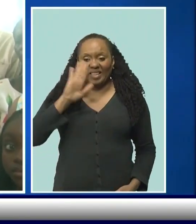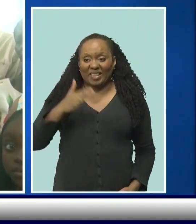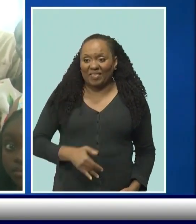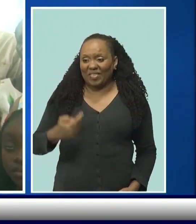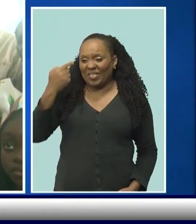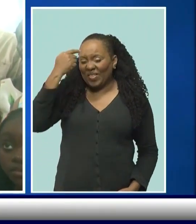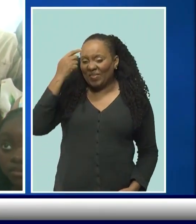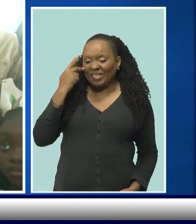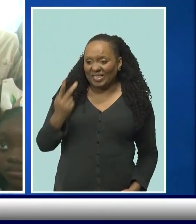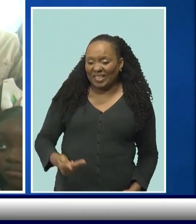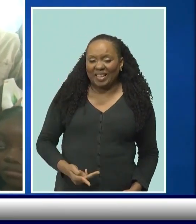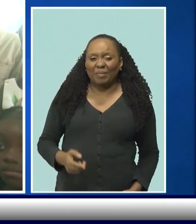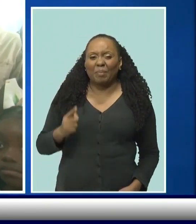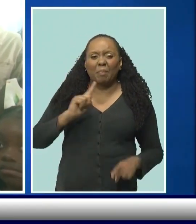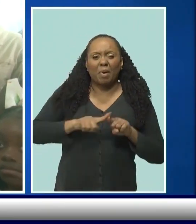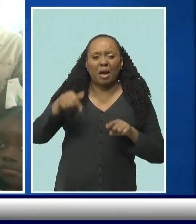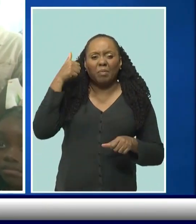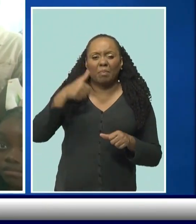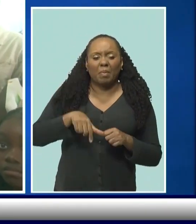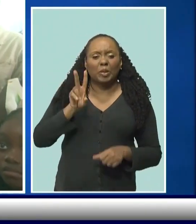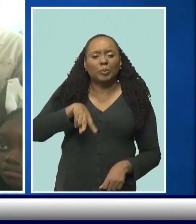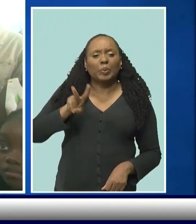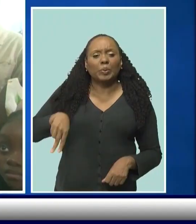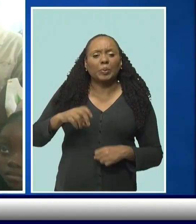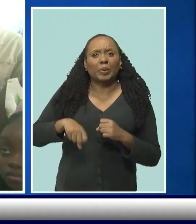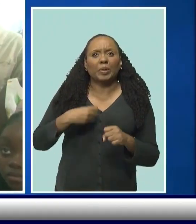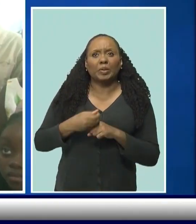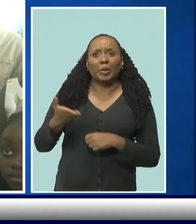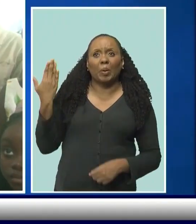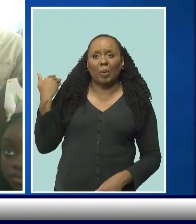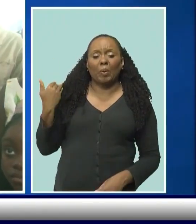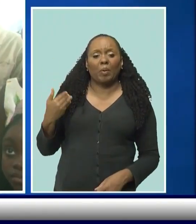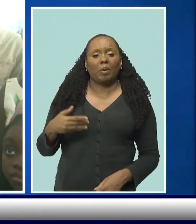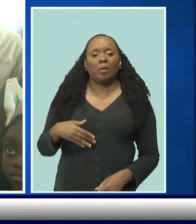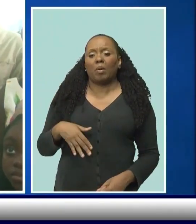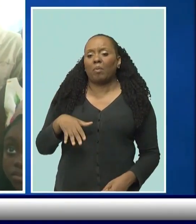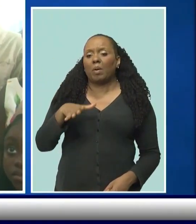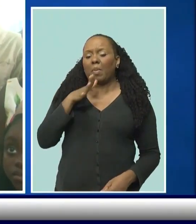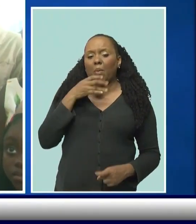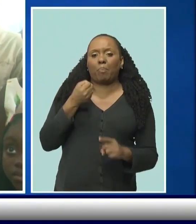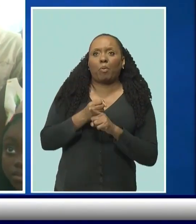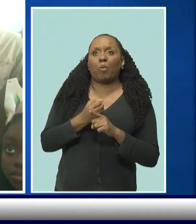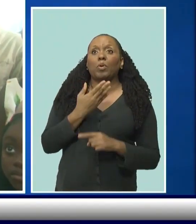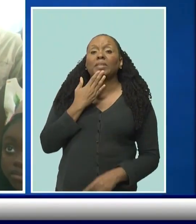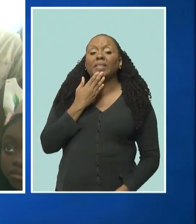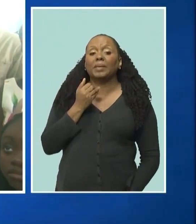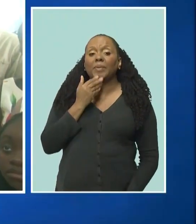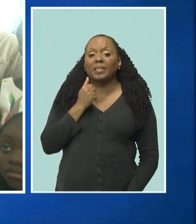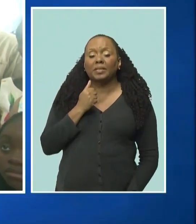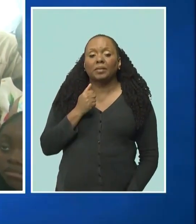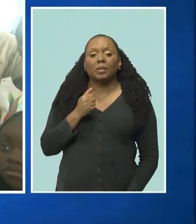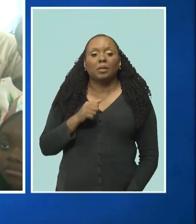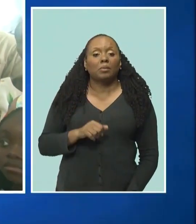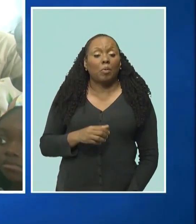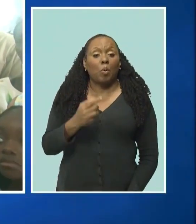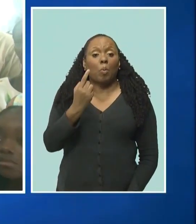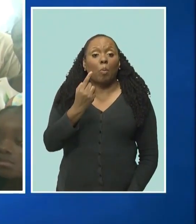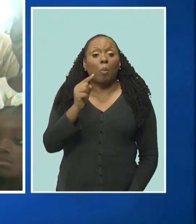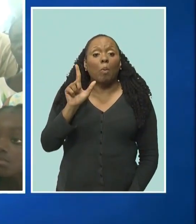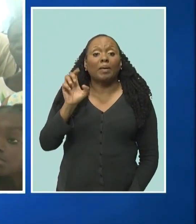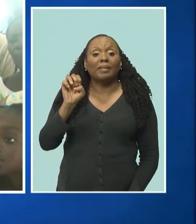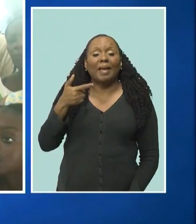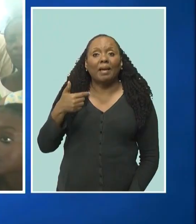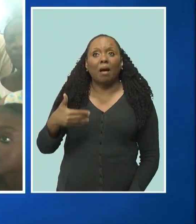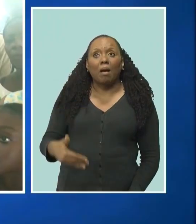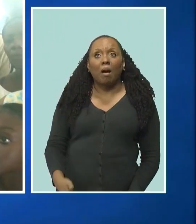was 22 years ago where she came down with diabetes and she lost her leg. But, you know,